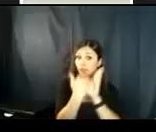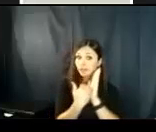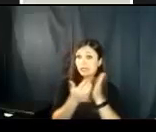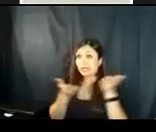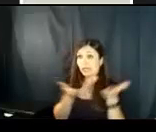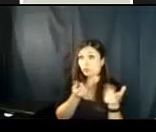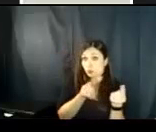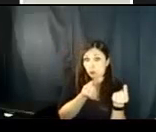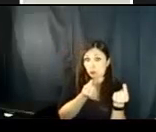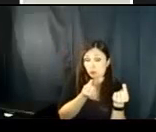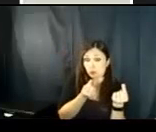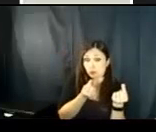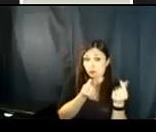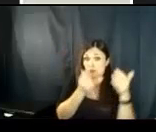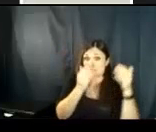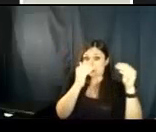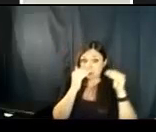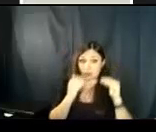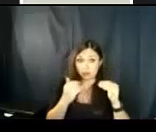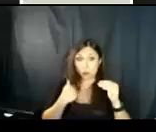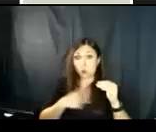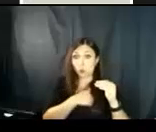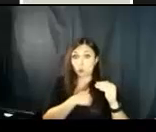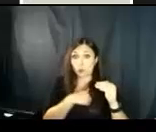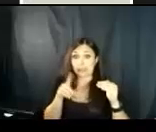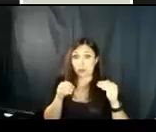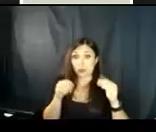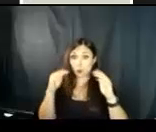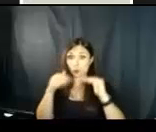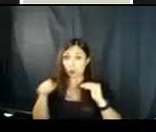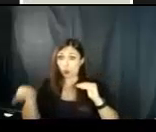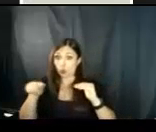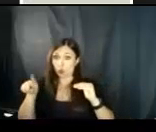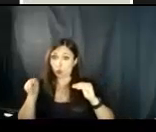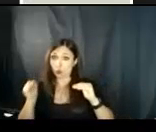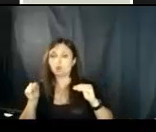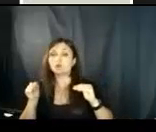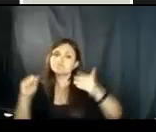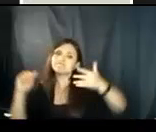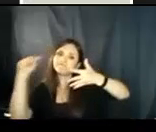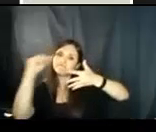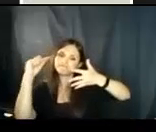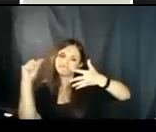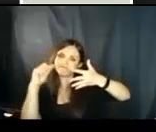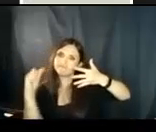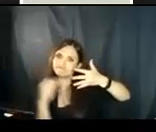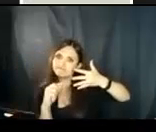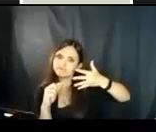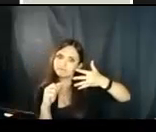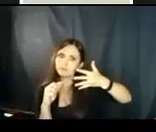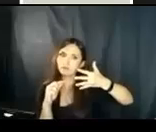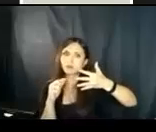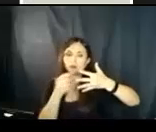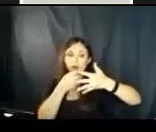do. Here is what we do. Here's what you do. And at each of these tabs, there was information